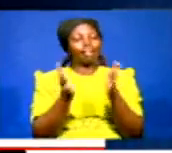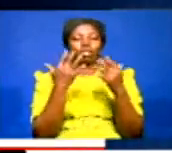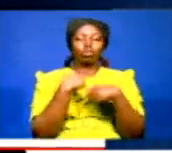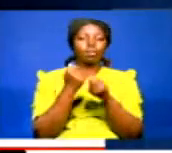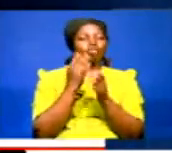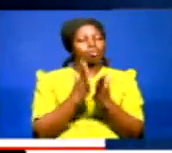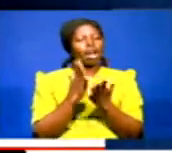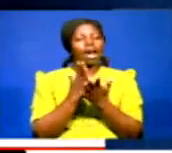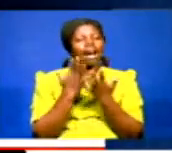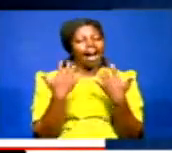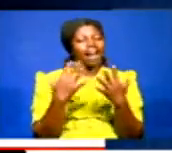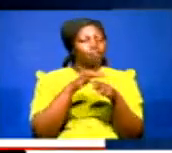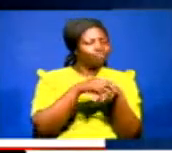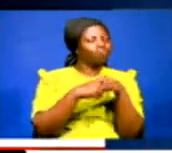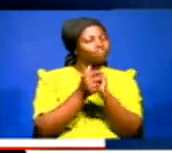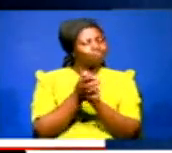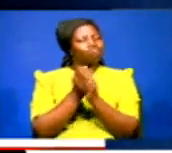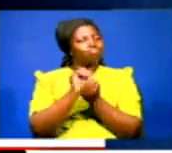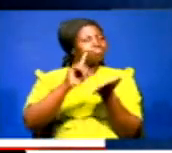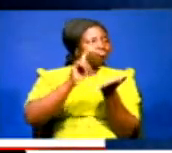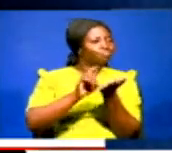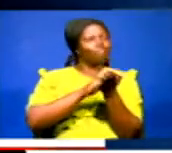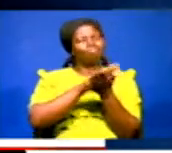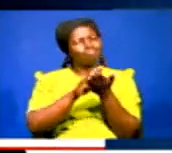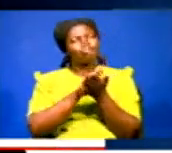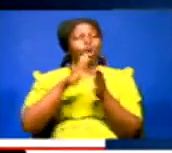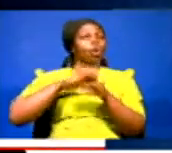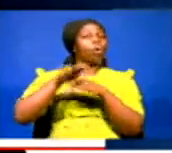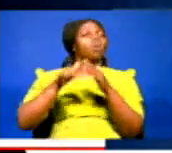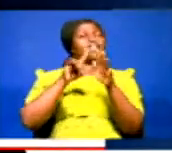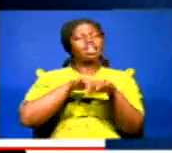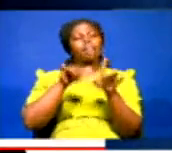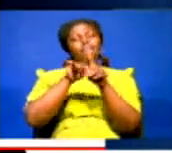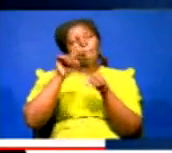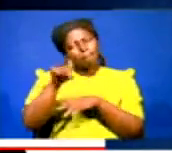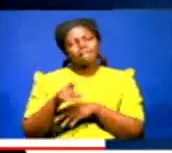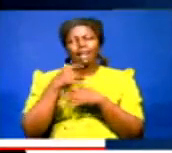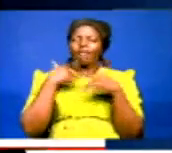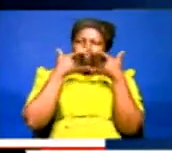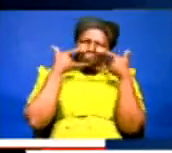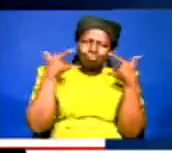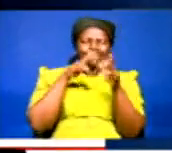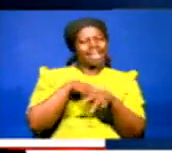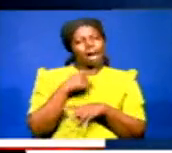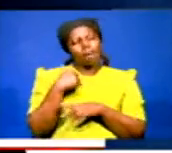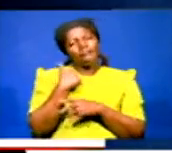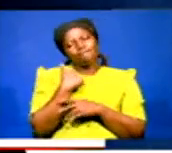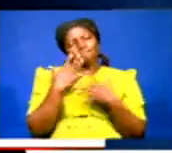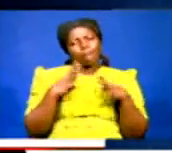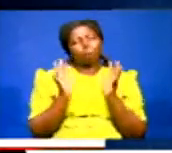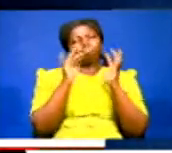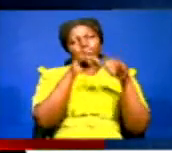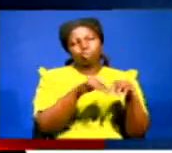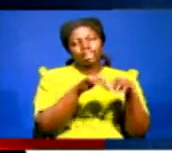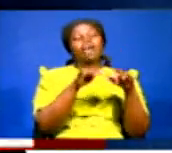sanitization at all times and wearing of face masks in confined spaces. Those with flu-like symptoms should always wear